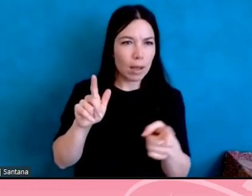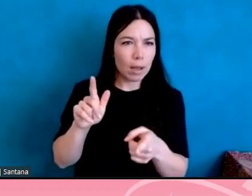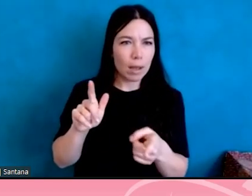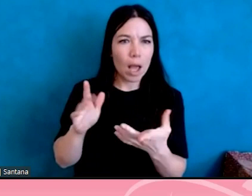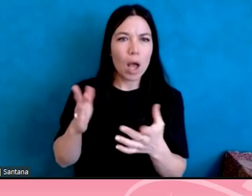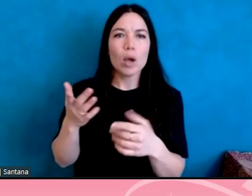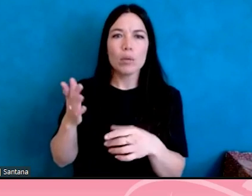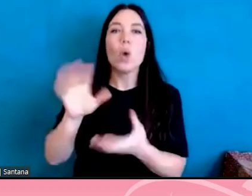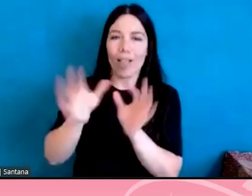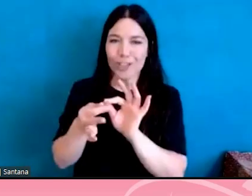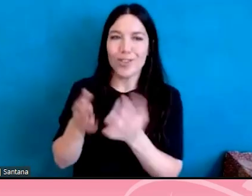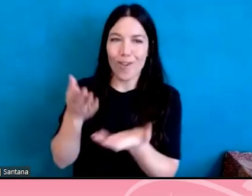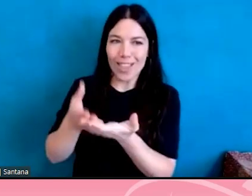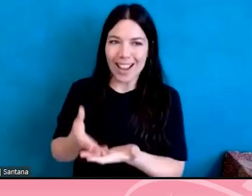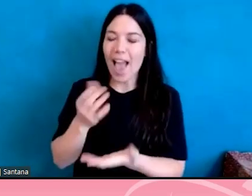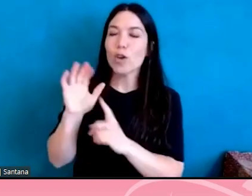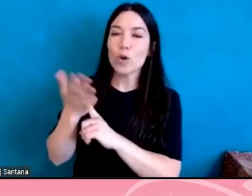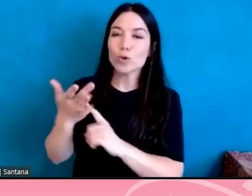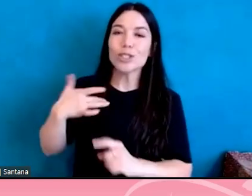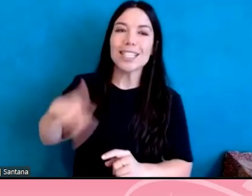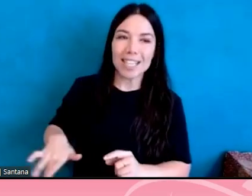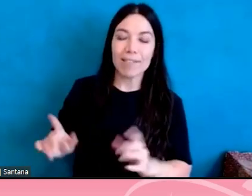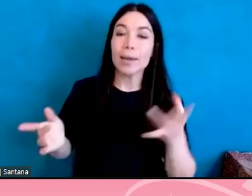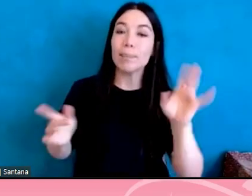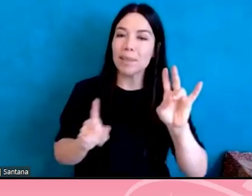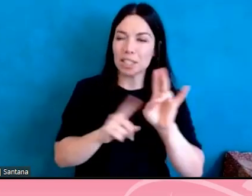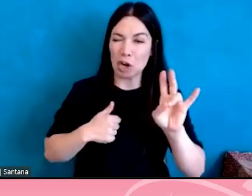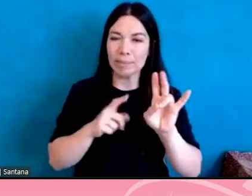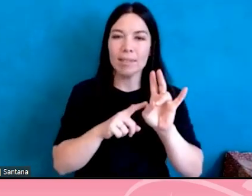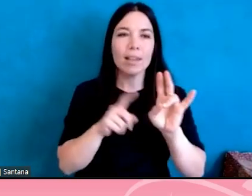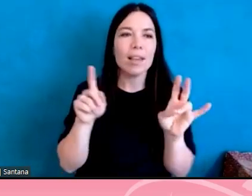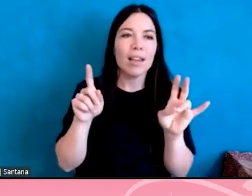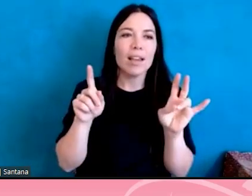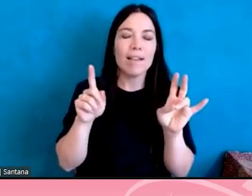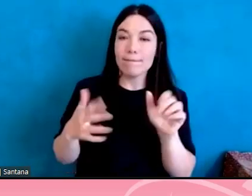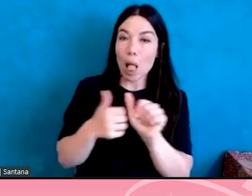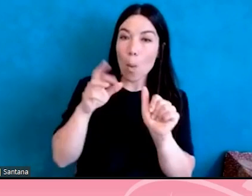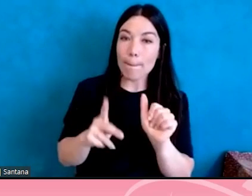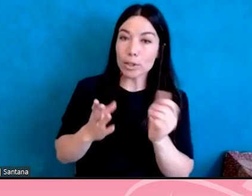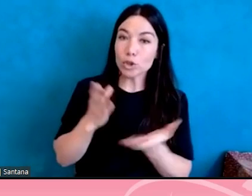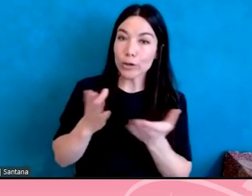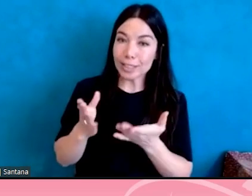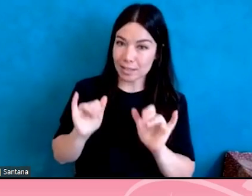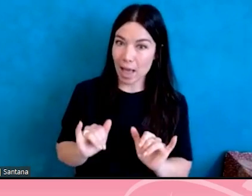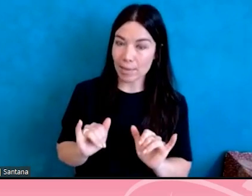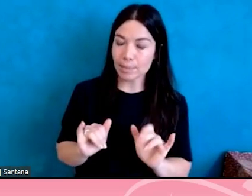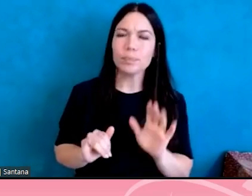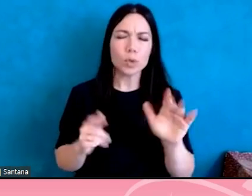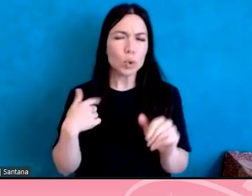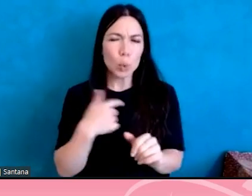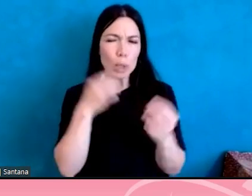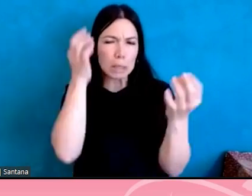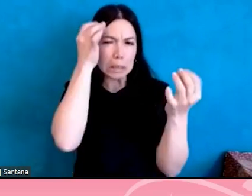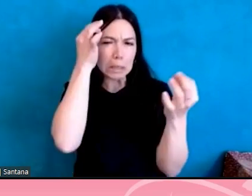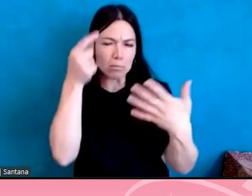services. When we think about the testing practices that go into the identification of disorder, they're based